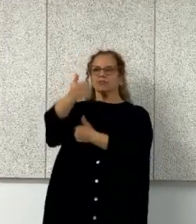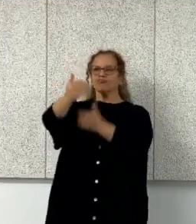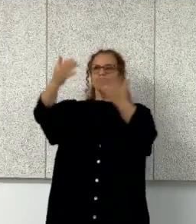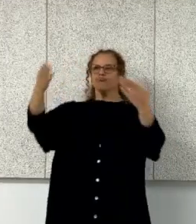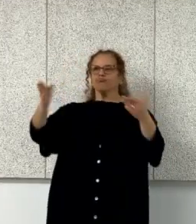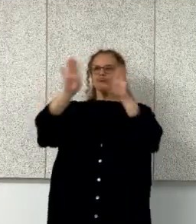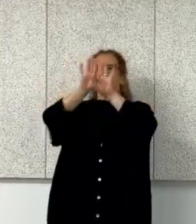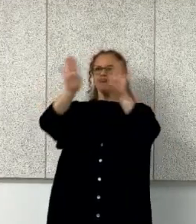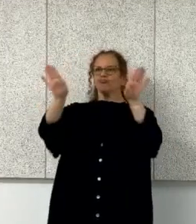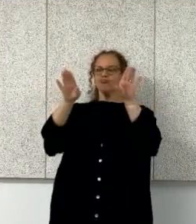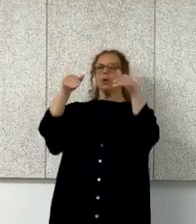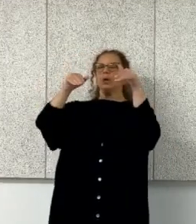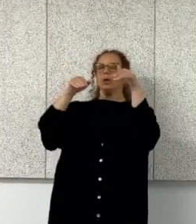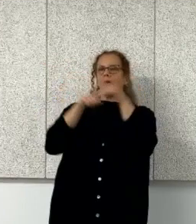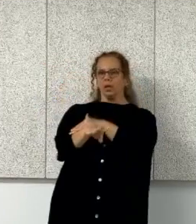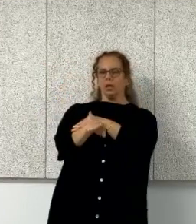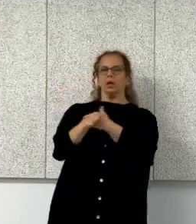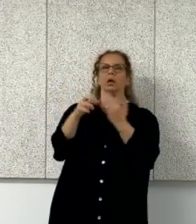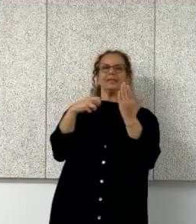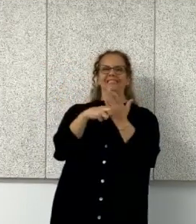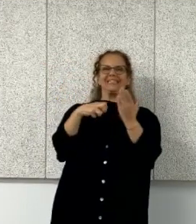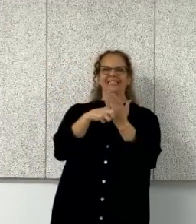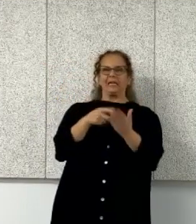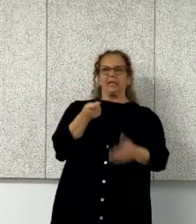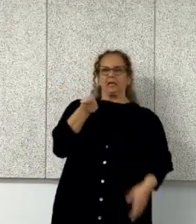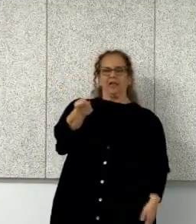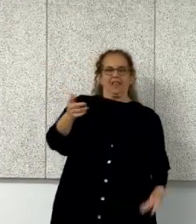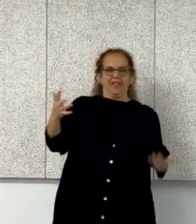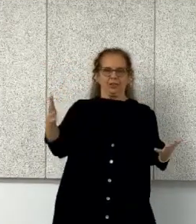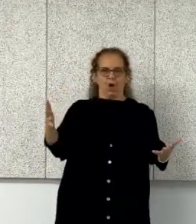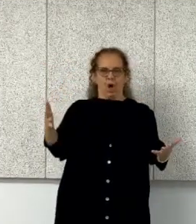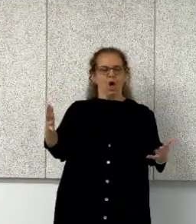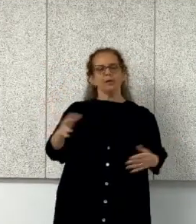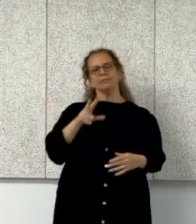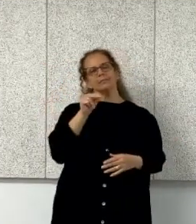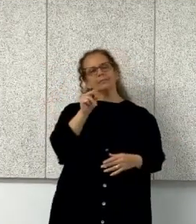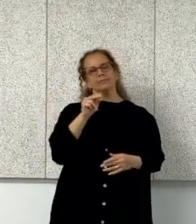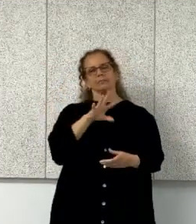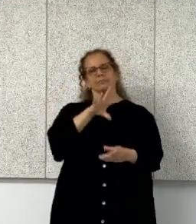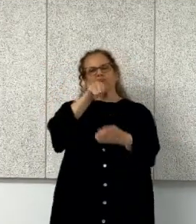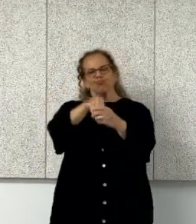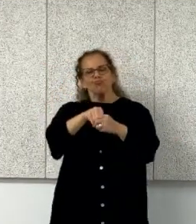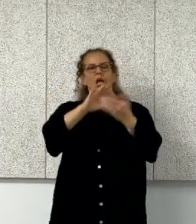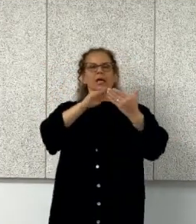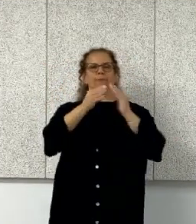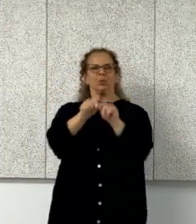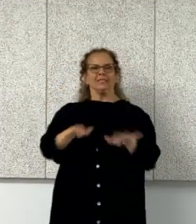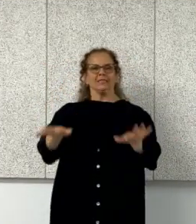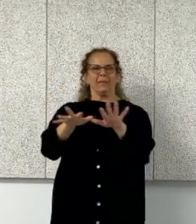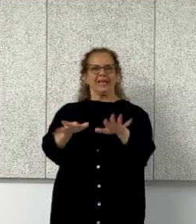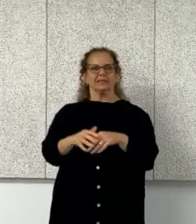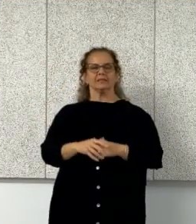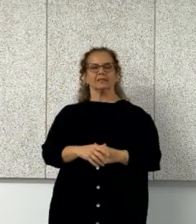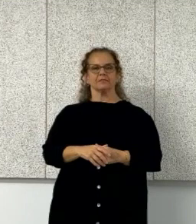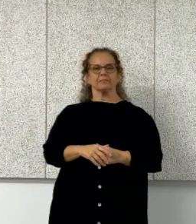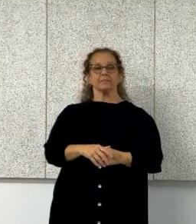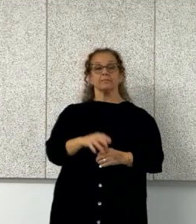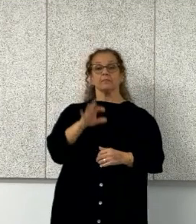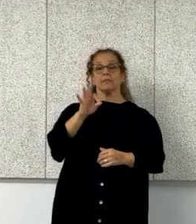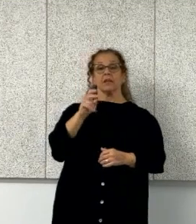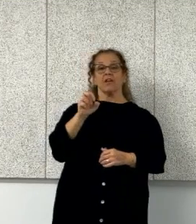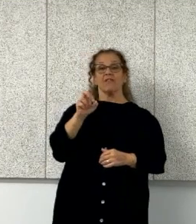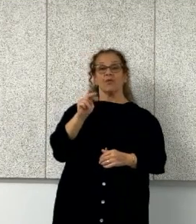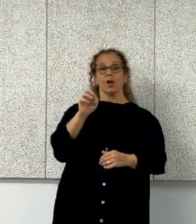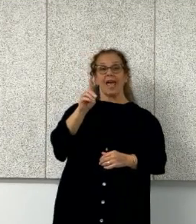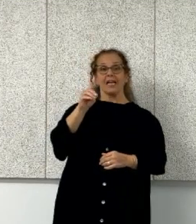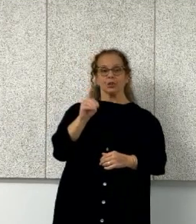have access to or can only come in if they buy a ticket, but it's actually their community space. So, National Black Theater, we're partnering with right now on